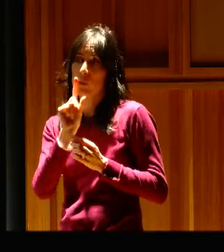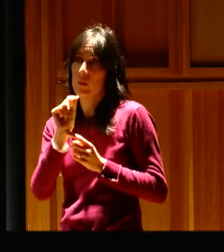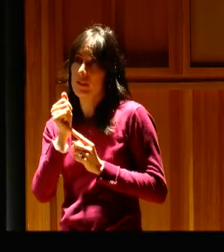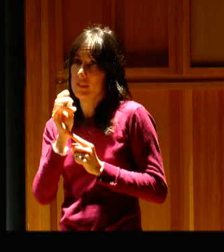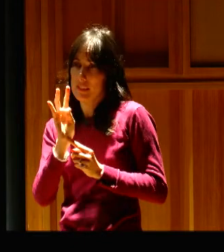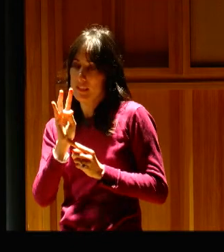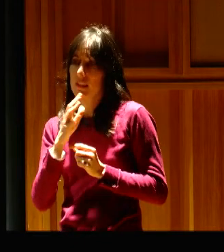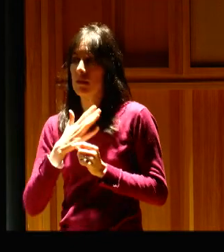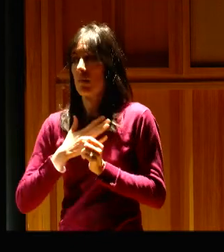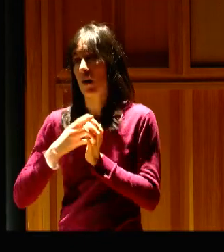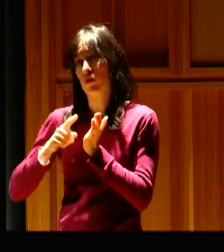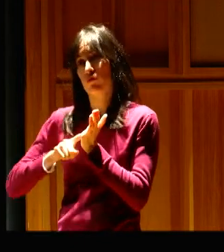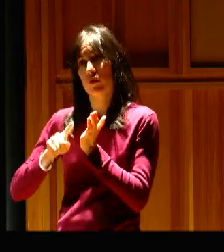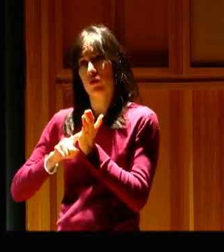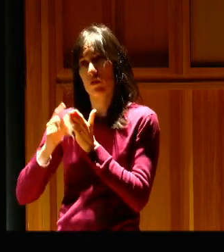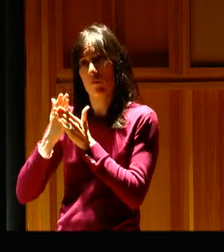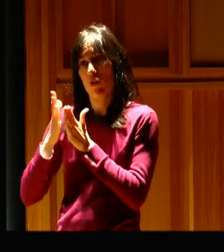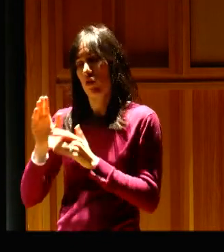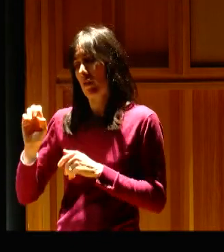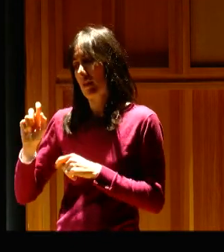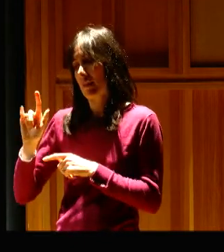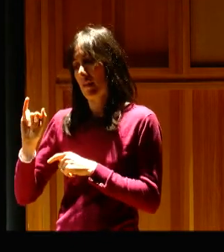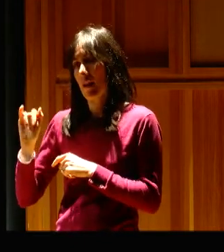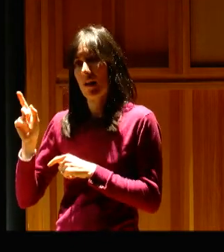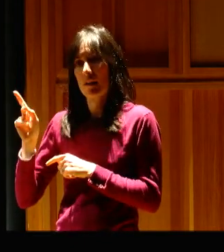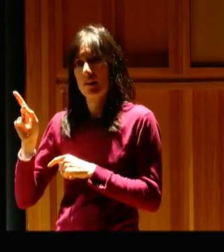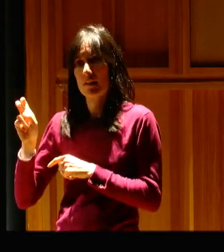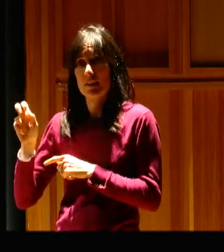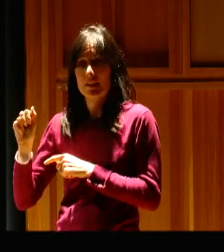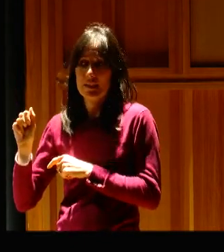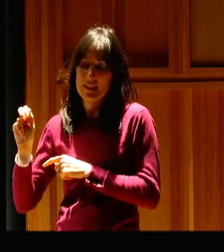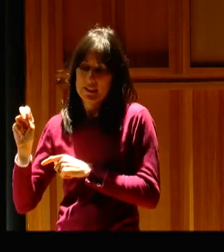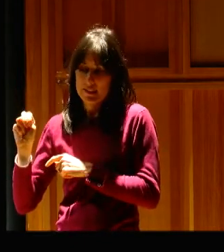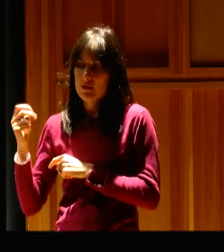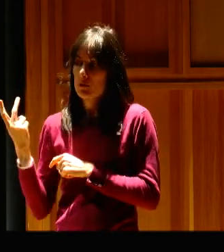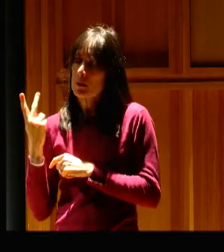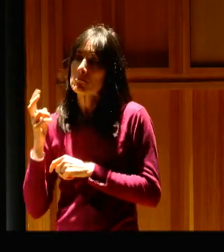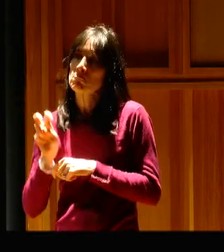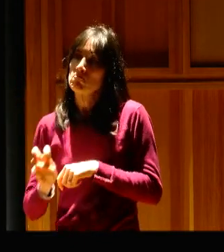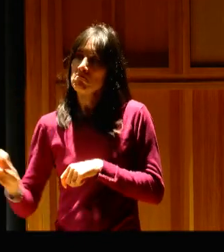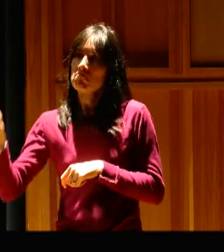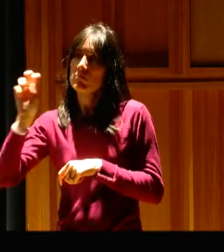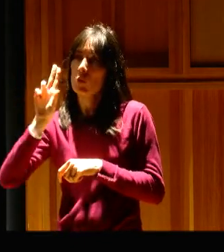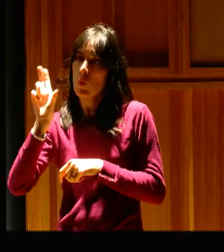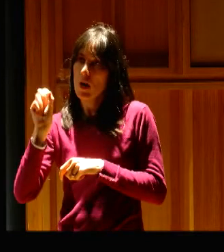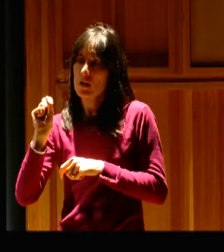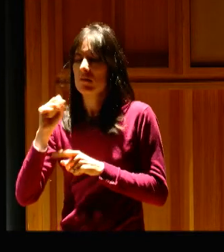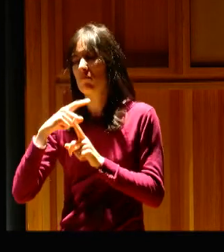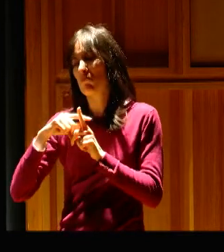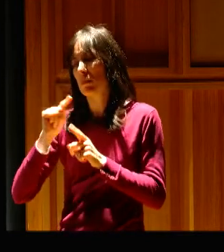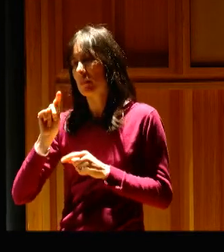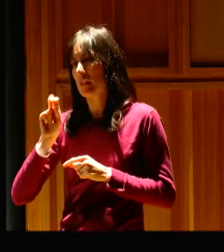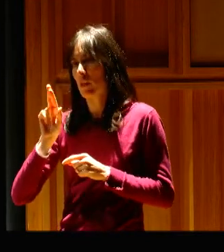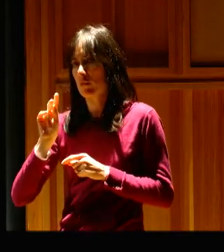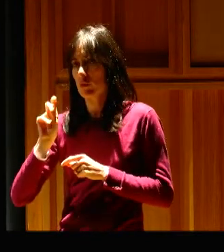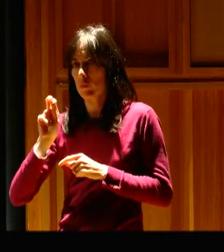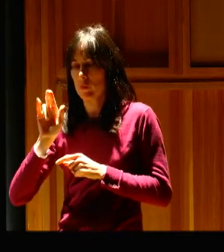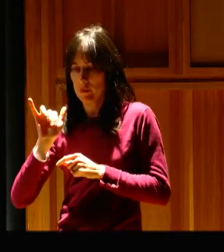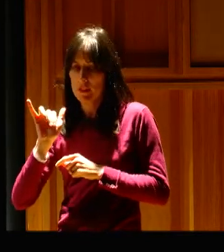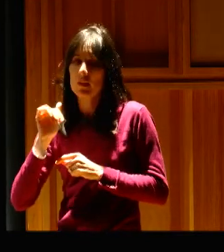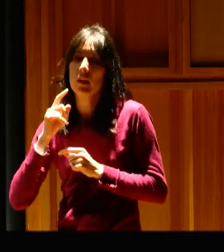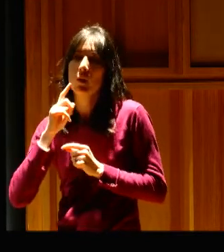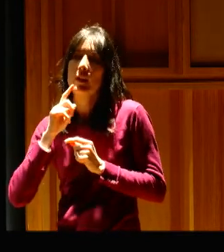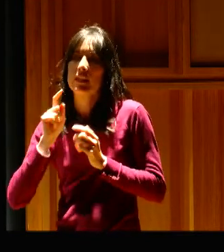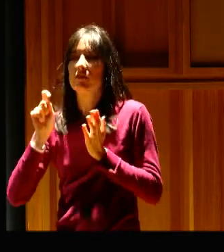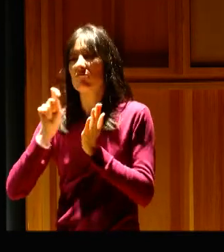my research partner Eli Keene and I traveled across the United States and US territories on a research project called